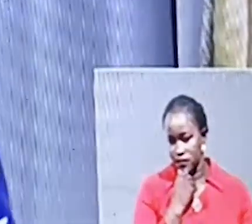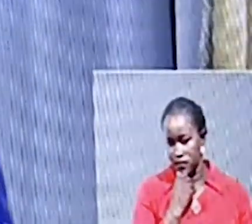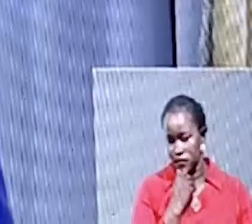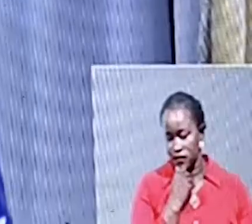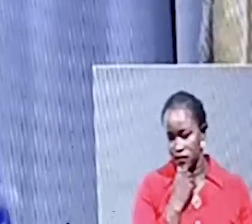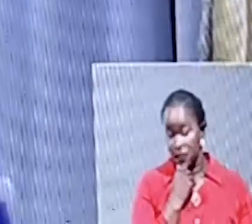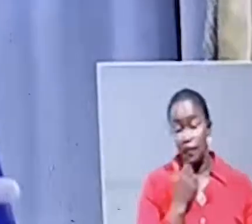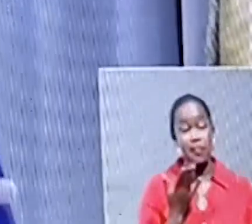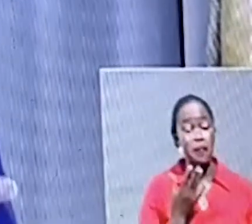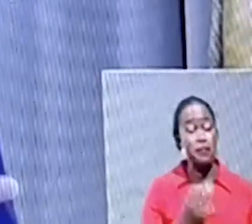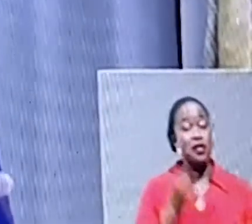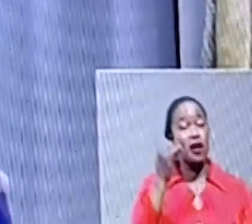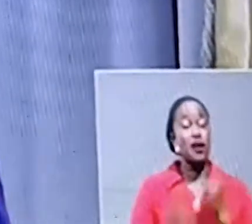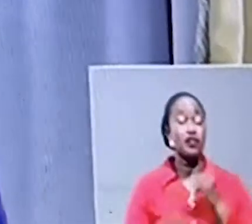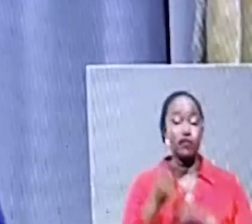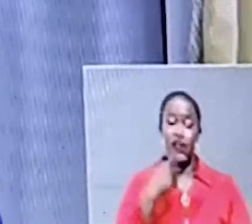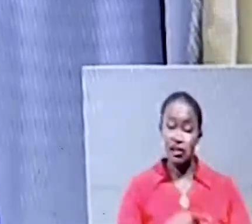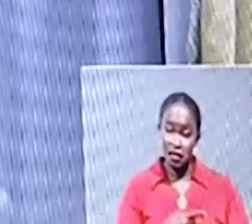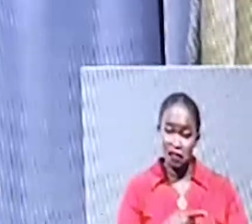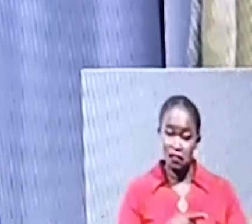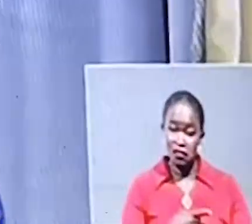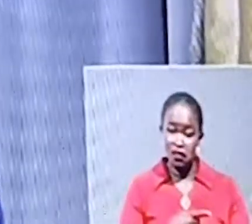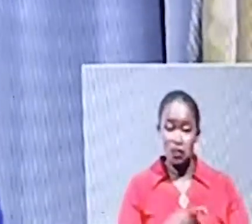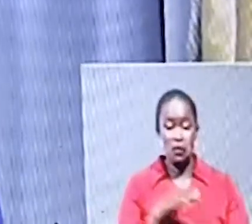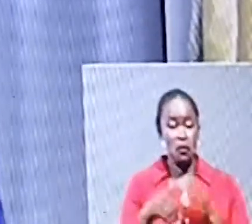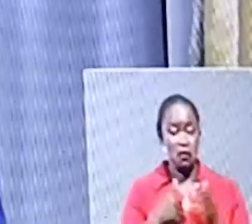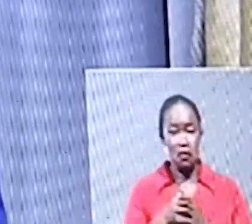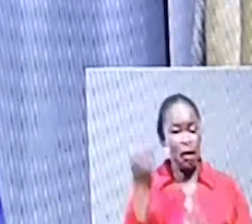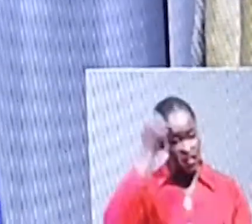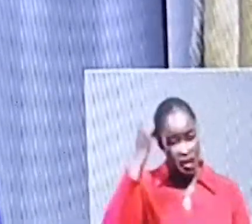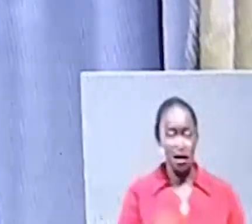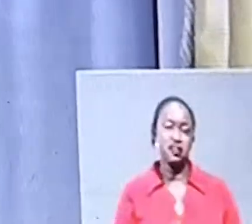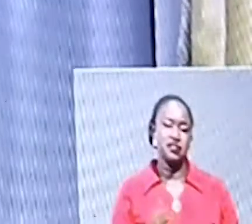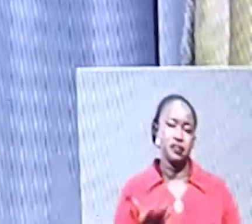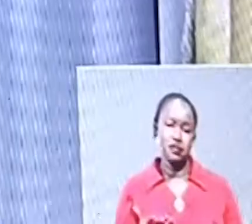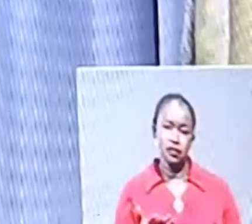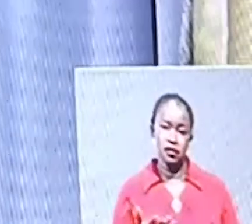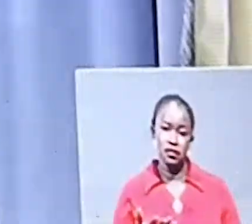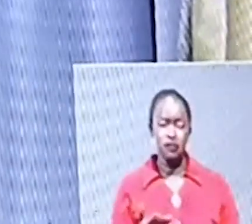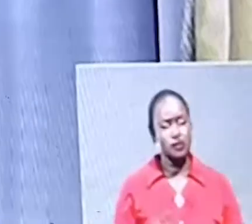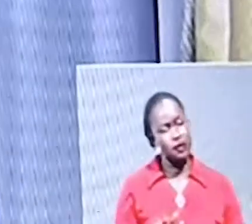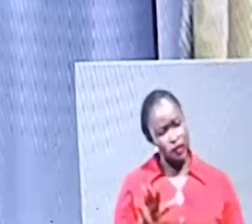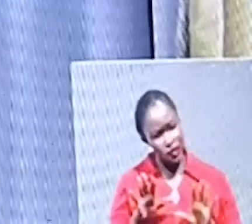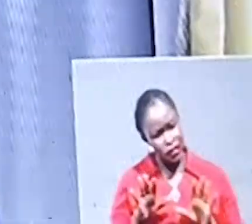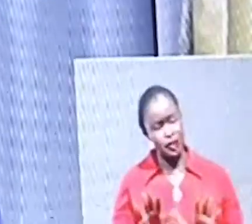At the end of the day, they are judging us all. I urge restraint. Yeah, let